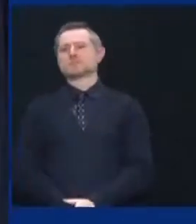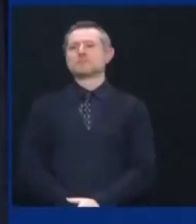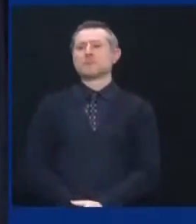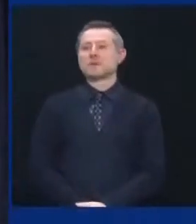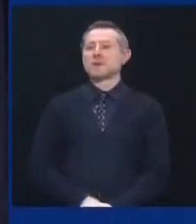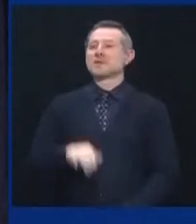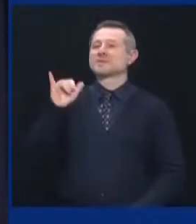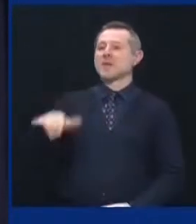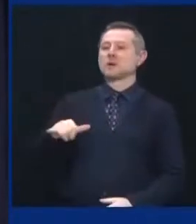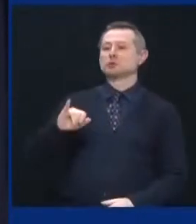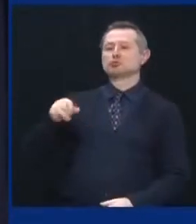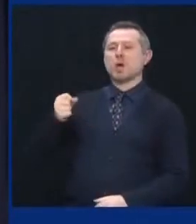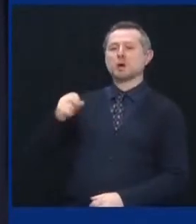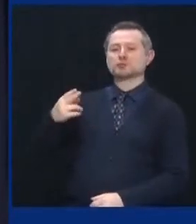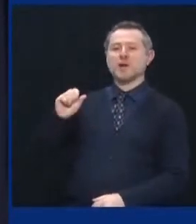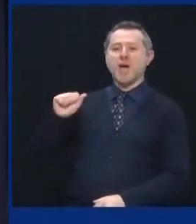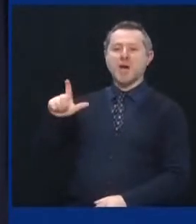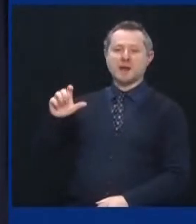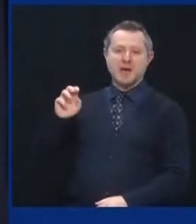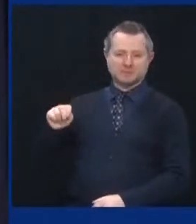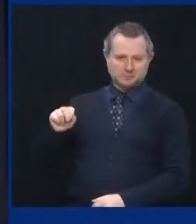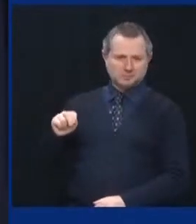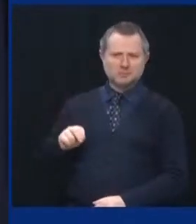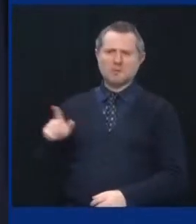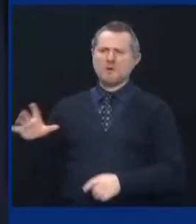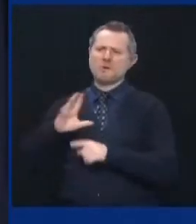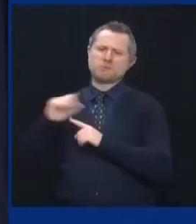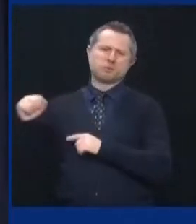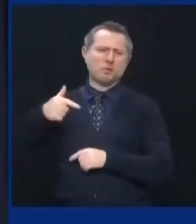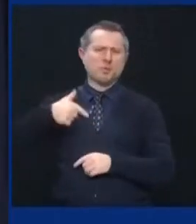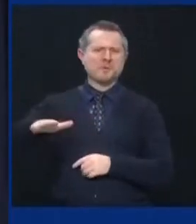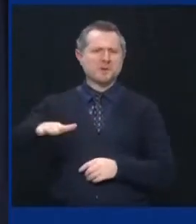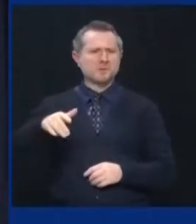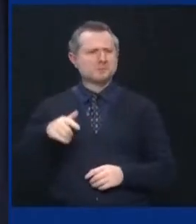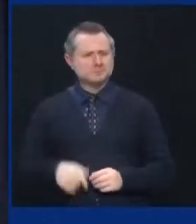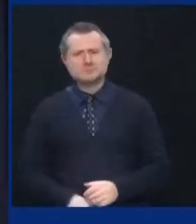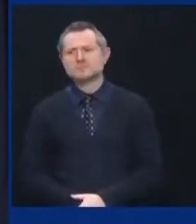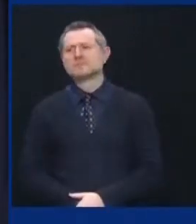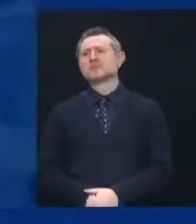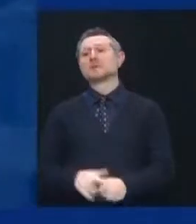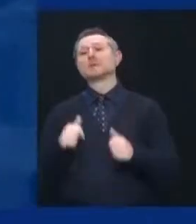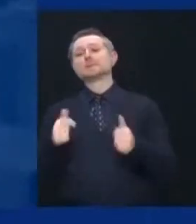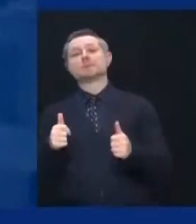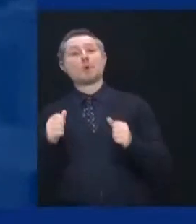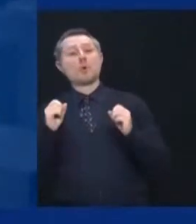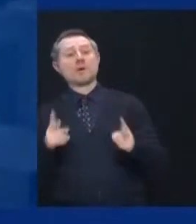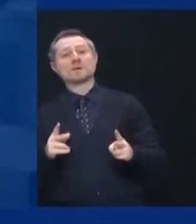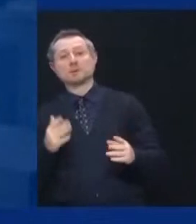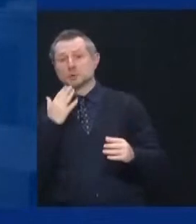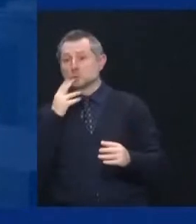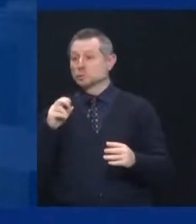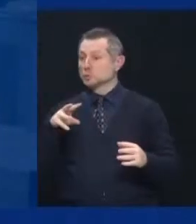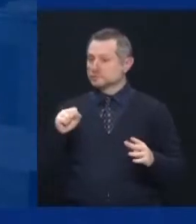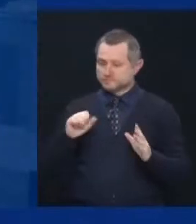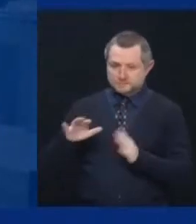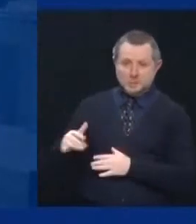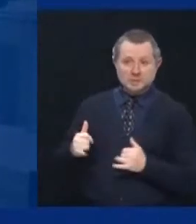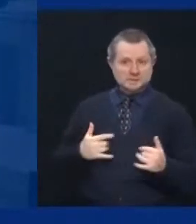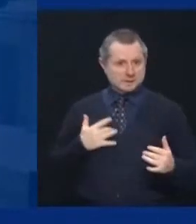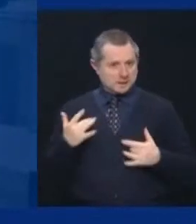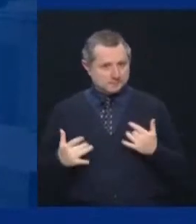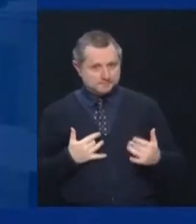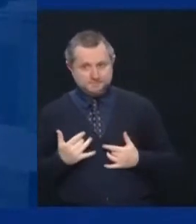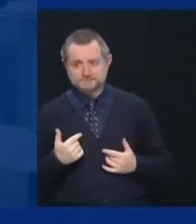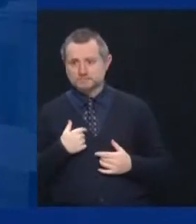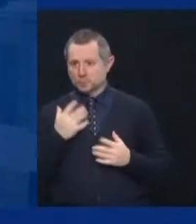he is playing phenomenal. He really is. Okay, so that is good news and that is exciting news, and we hope that works out